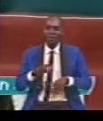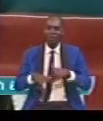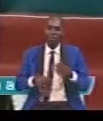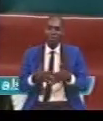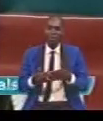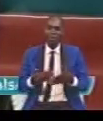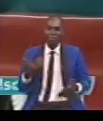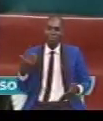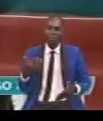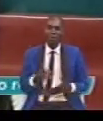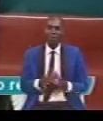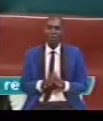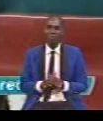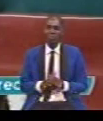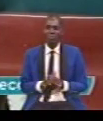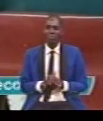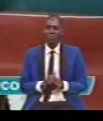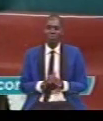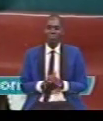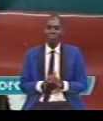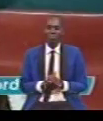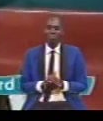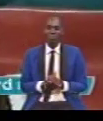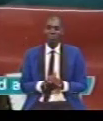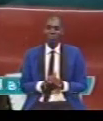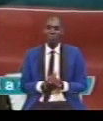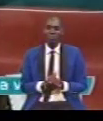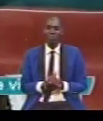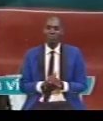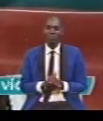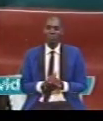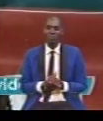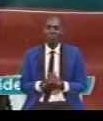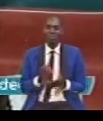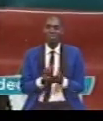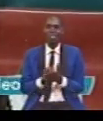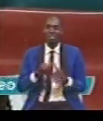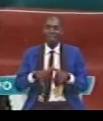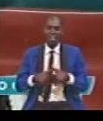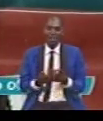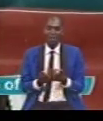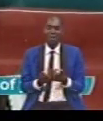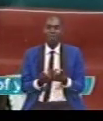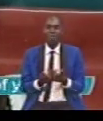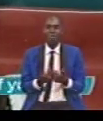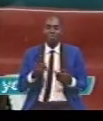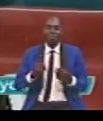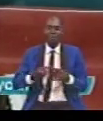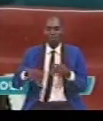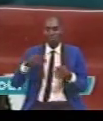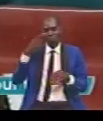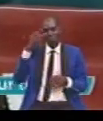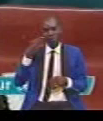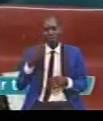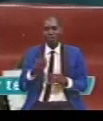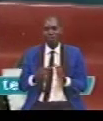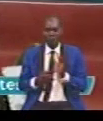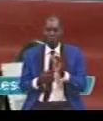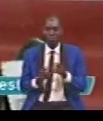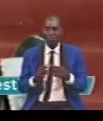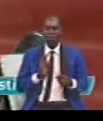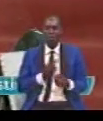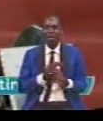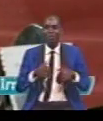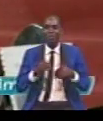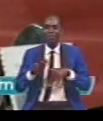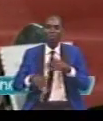were walking before the miracle. See? She used to walk as if the other leg is short. Show us. Want to see? Okay.